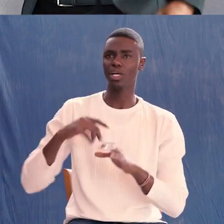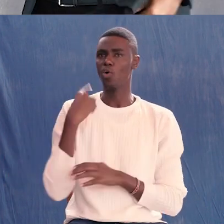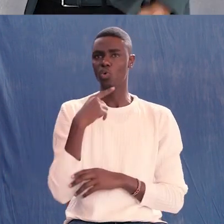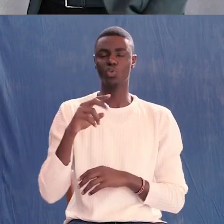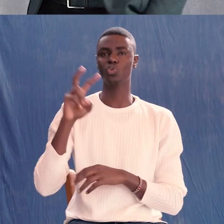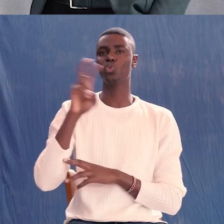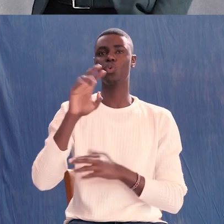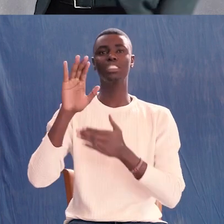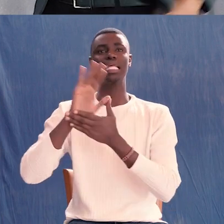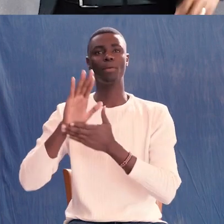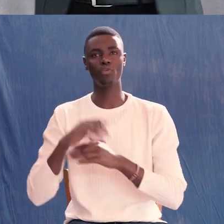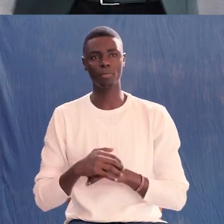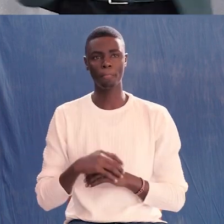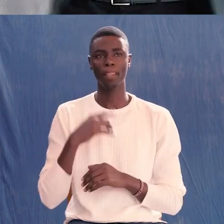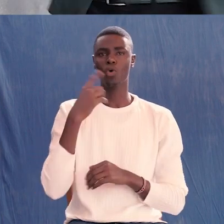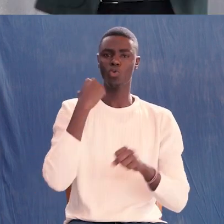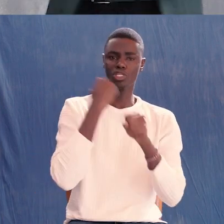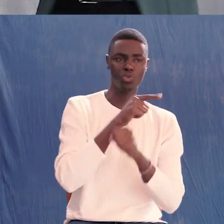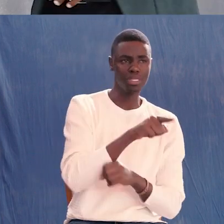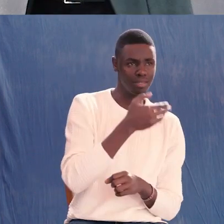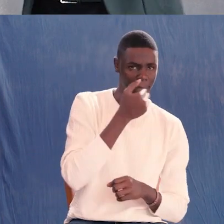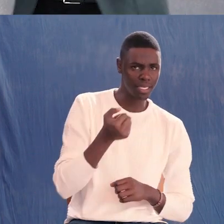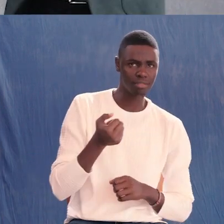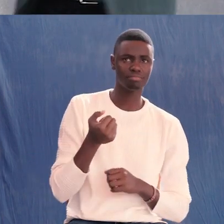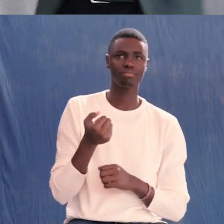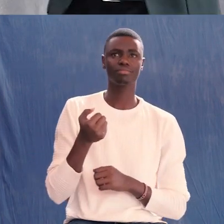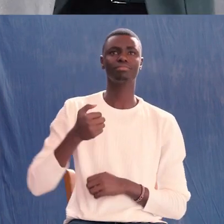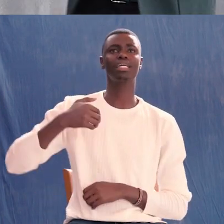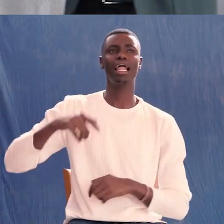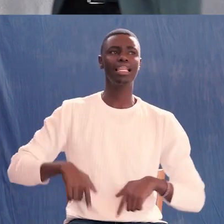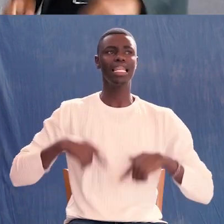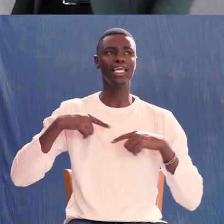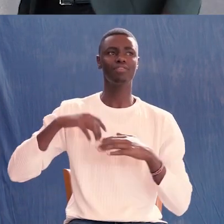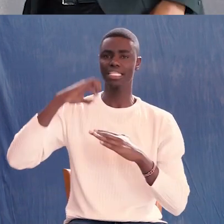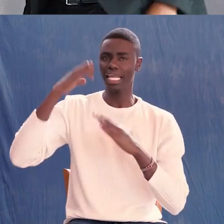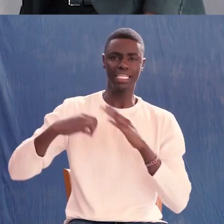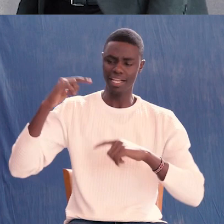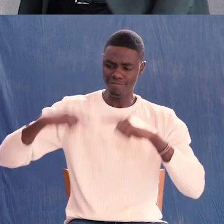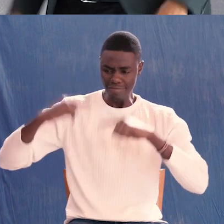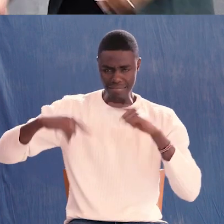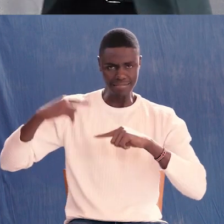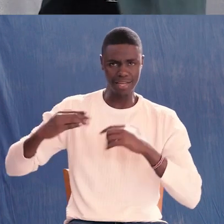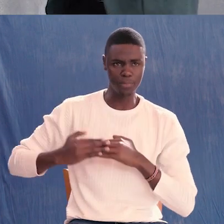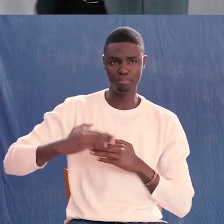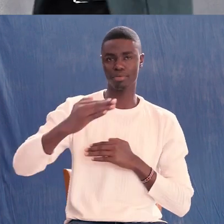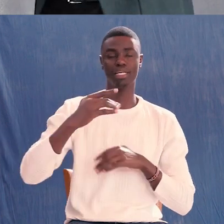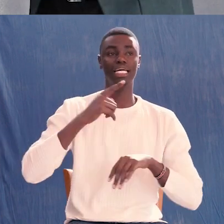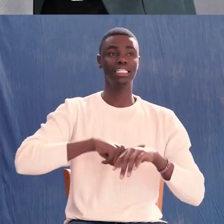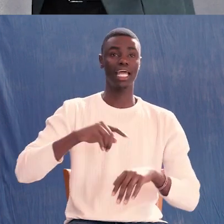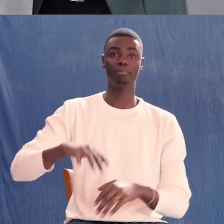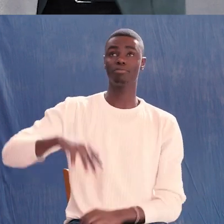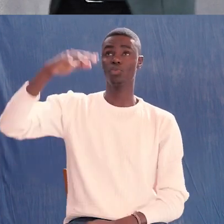movie? Who's doing this best? It's just life is an endless competition. But when we grow older,